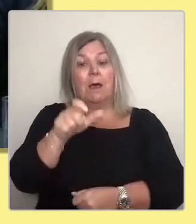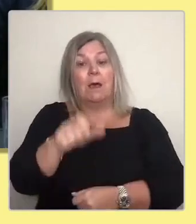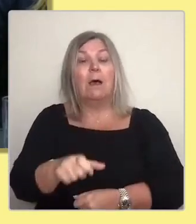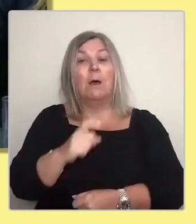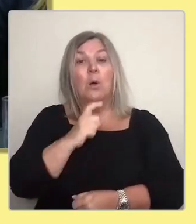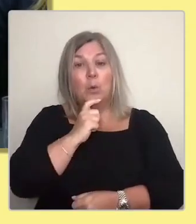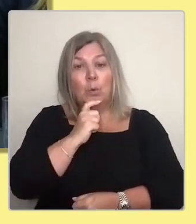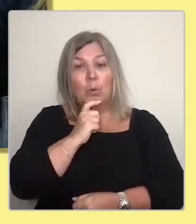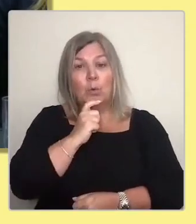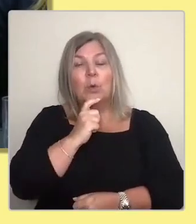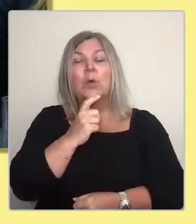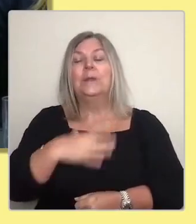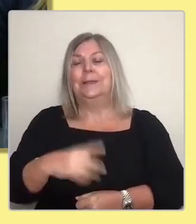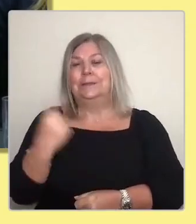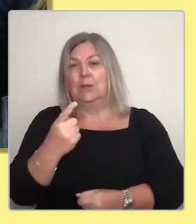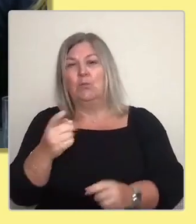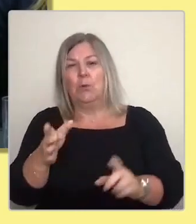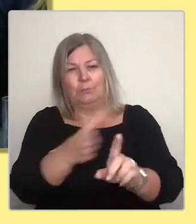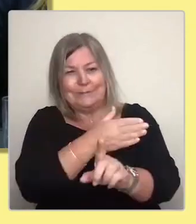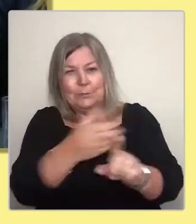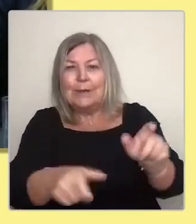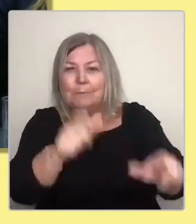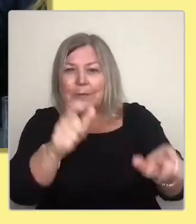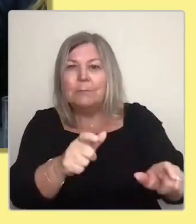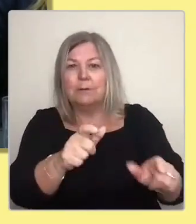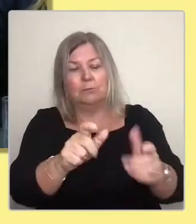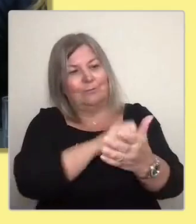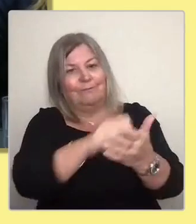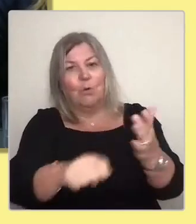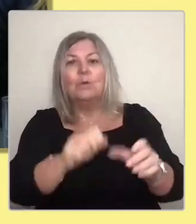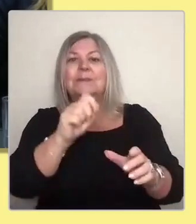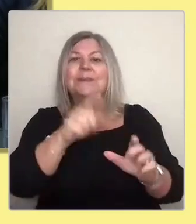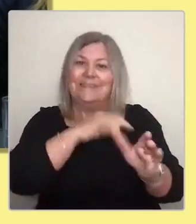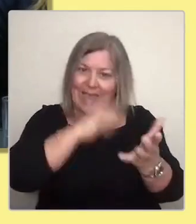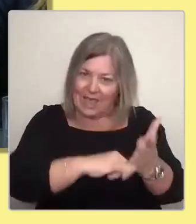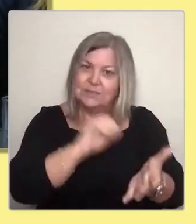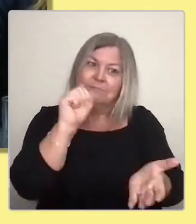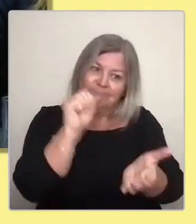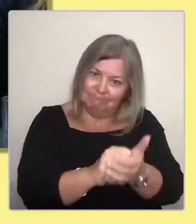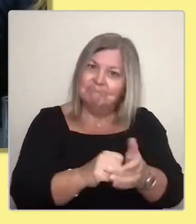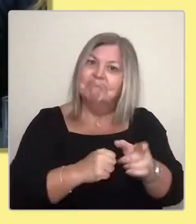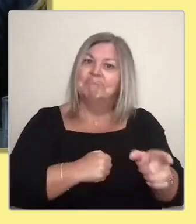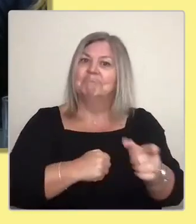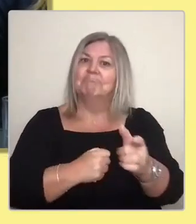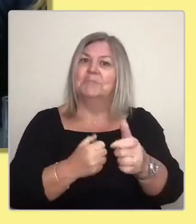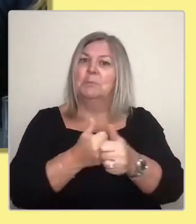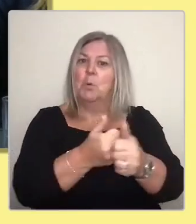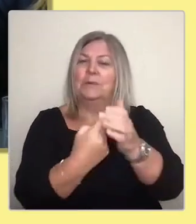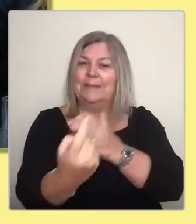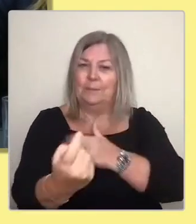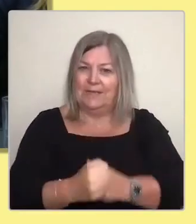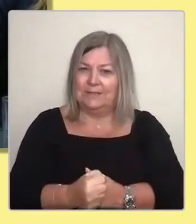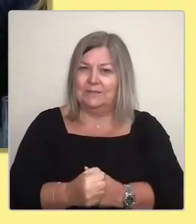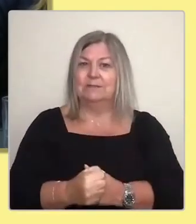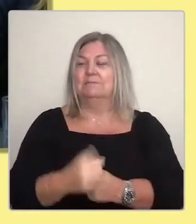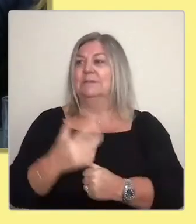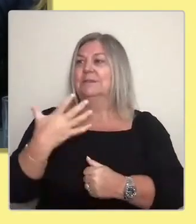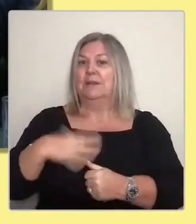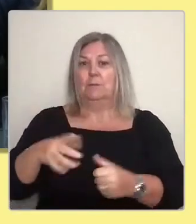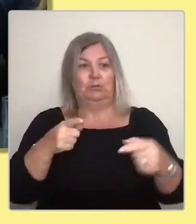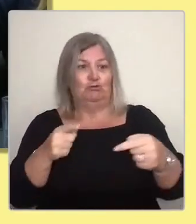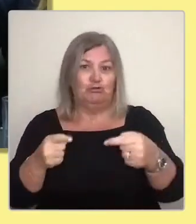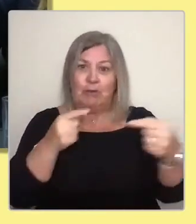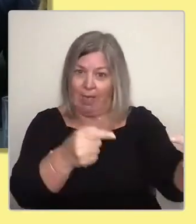yes, someone who can take on the opposition and win elections, and somebody who can get in about it as a